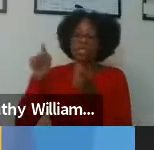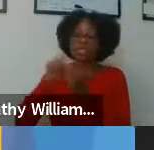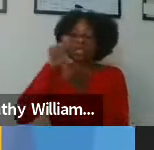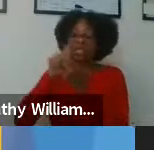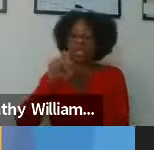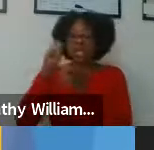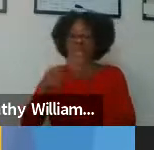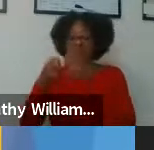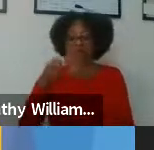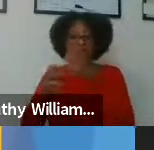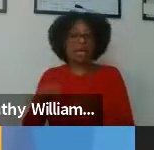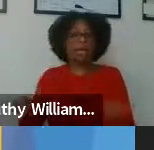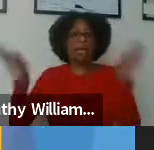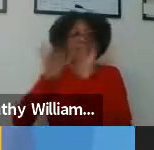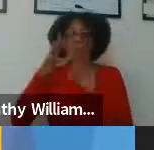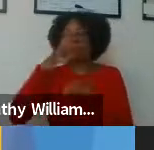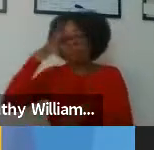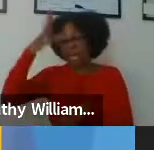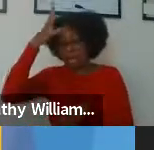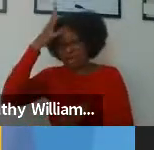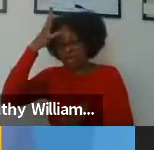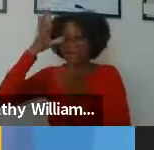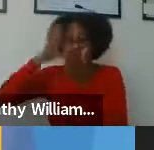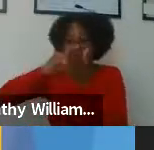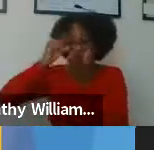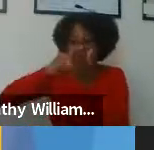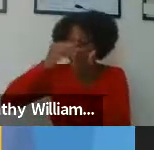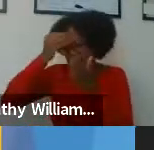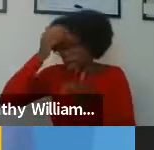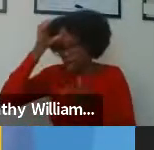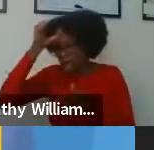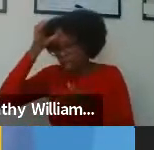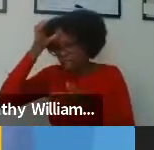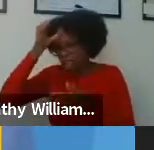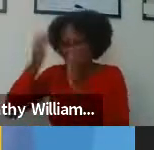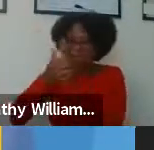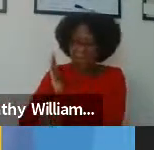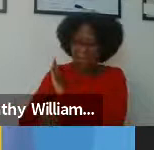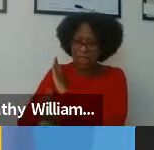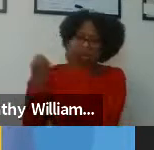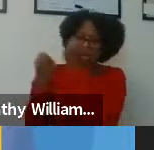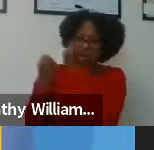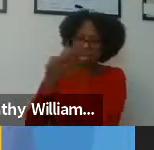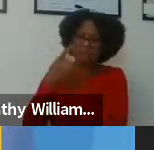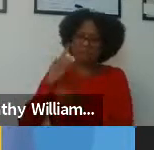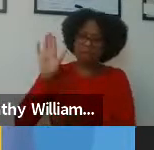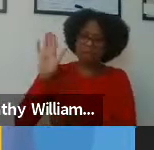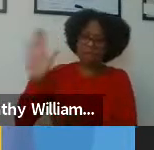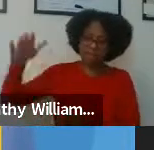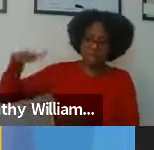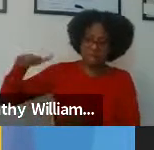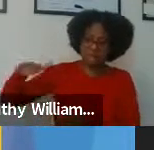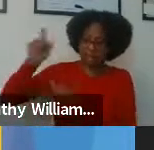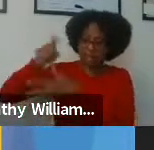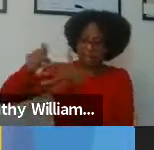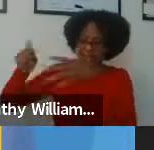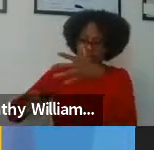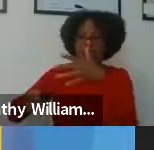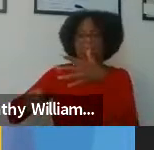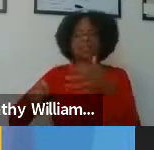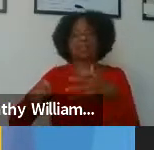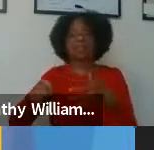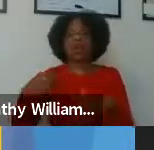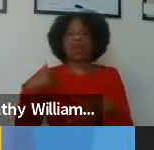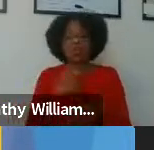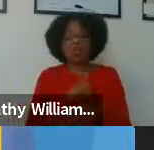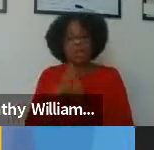to develop the knowledge and skills to advocate for their child's needs. This is why dLCV also focuses on helping